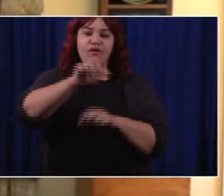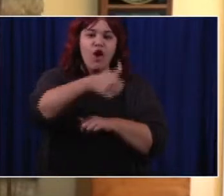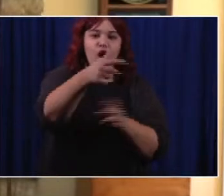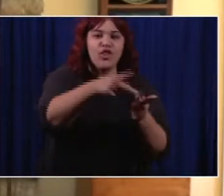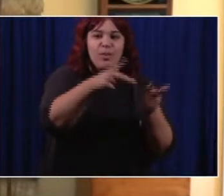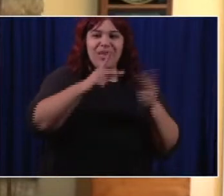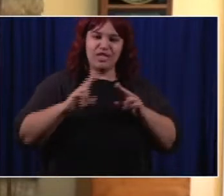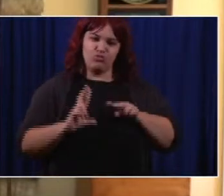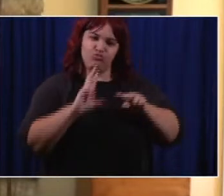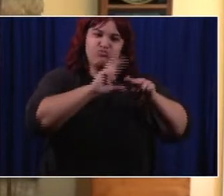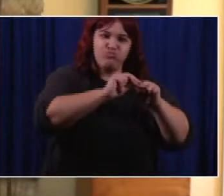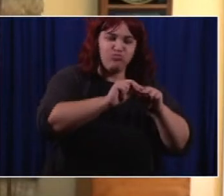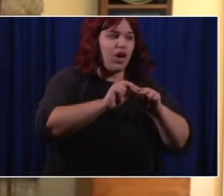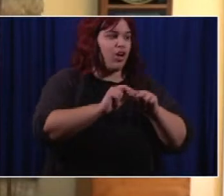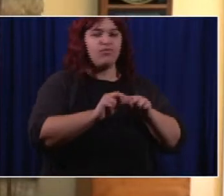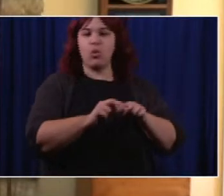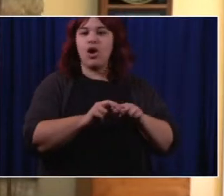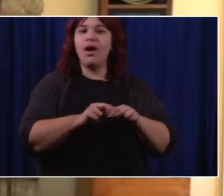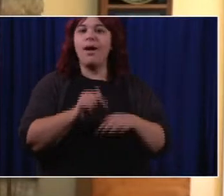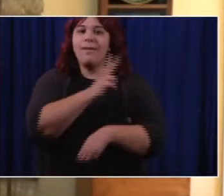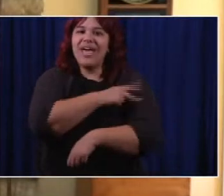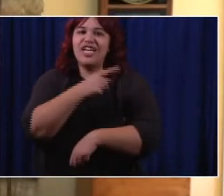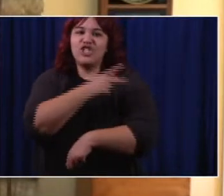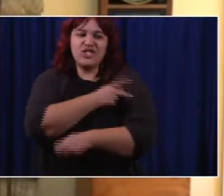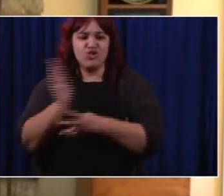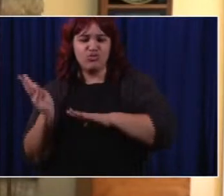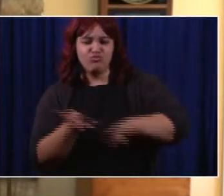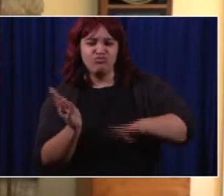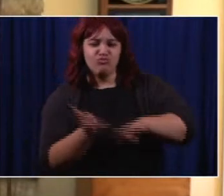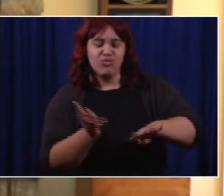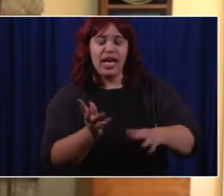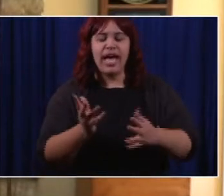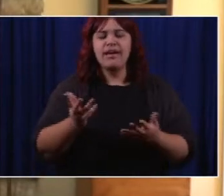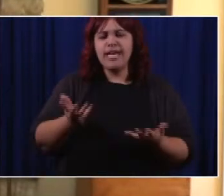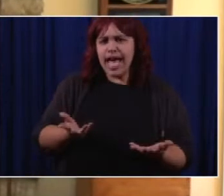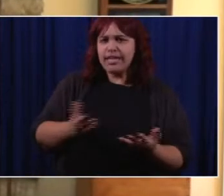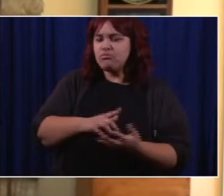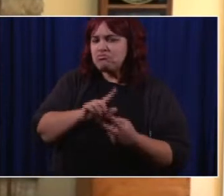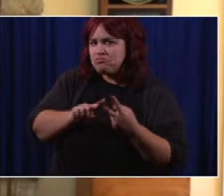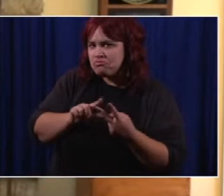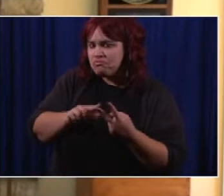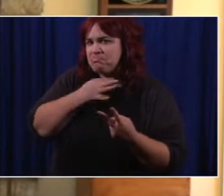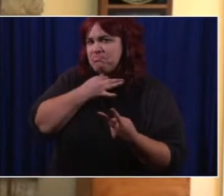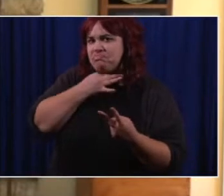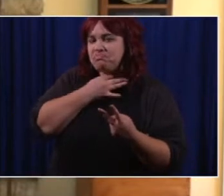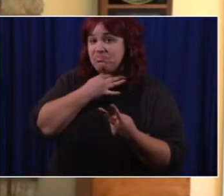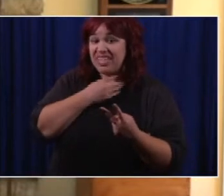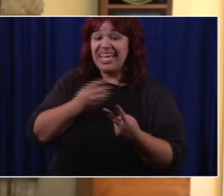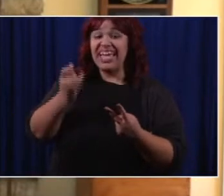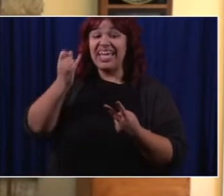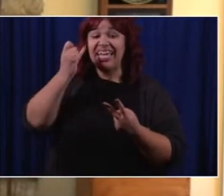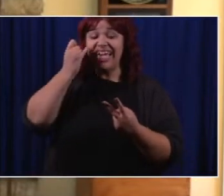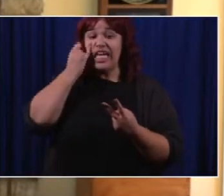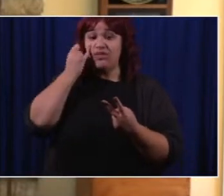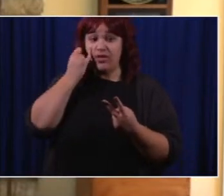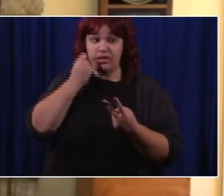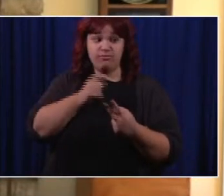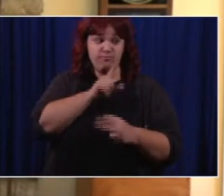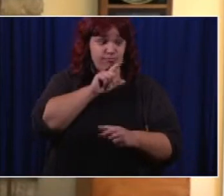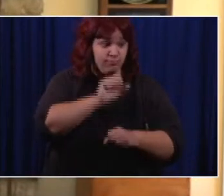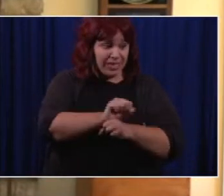we anywhere near that? And then in any conversations that you've had, how might that now be managed